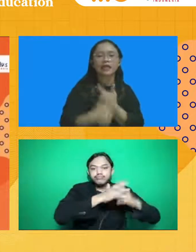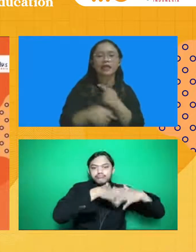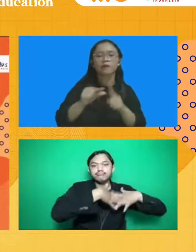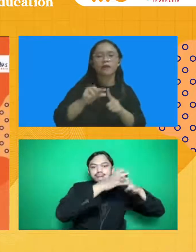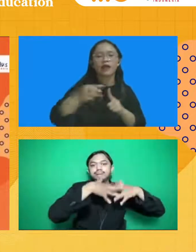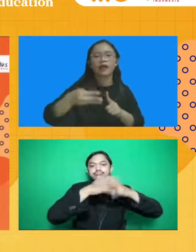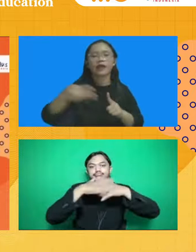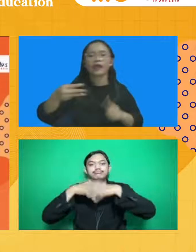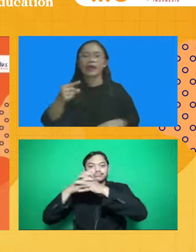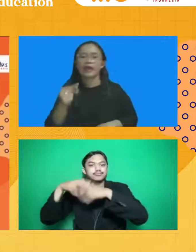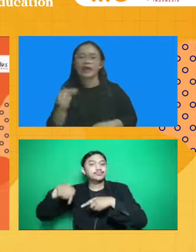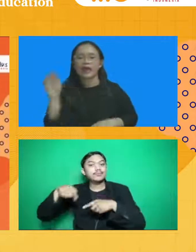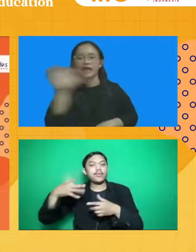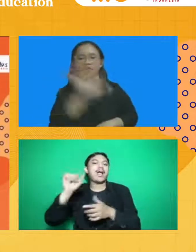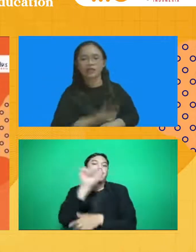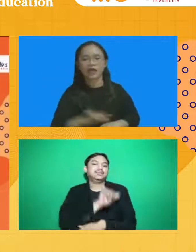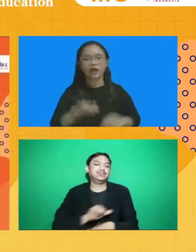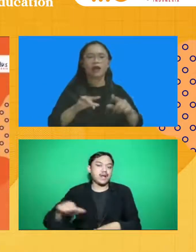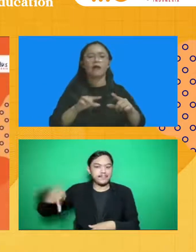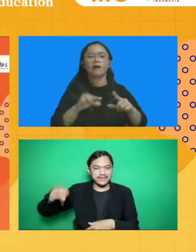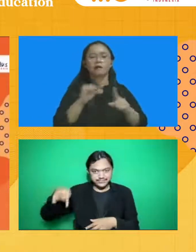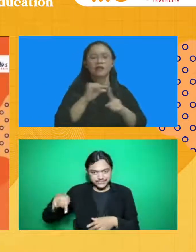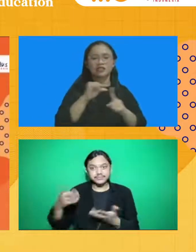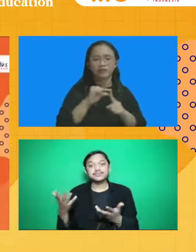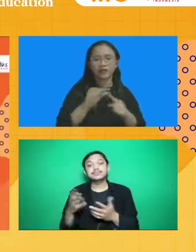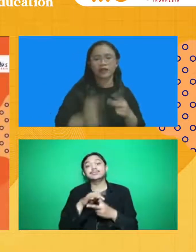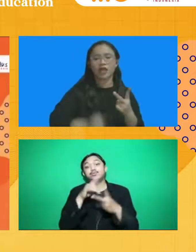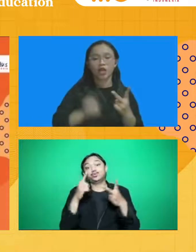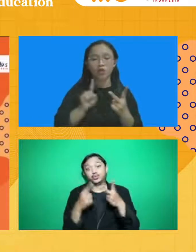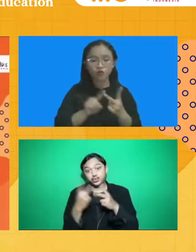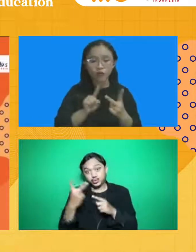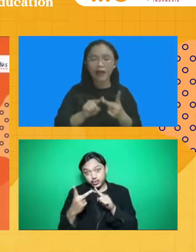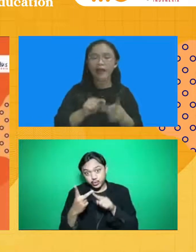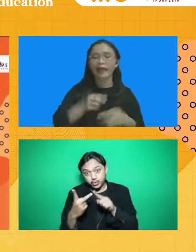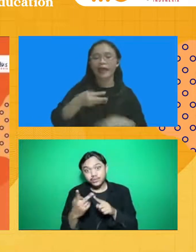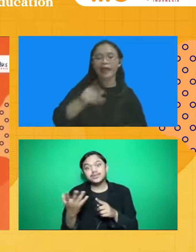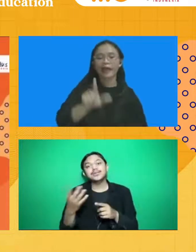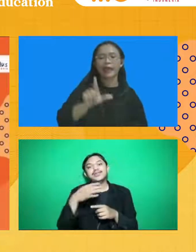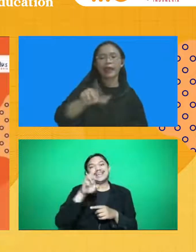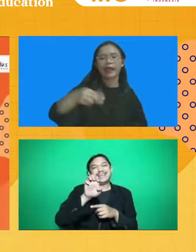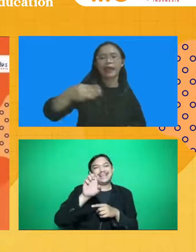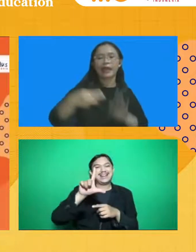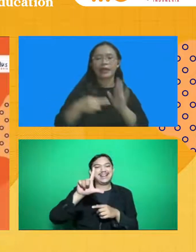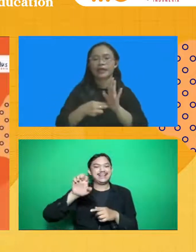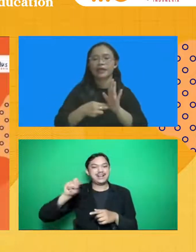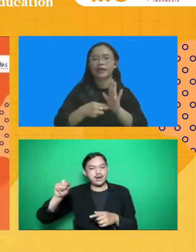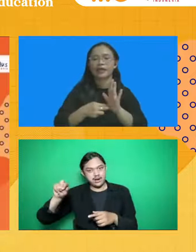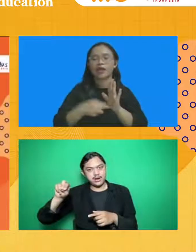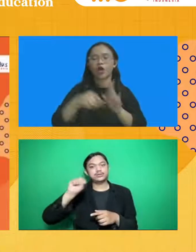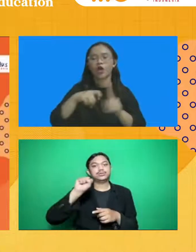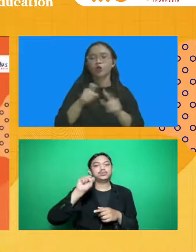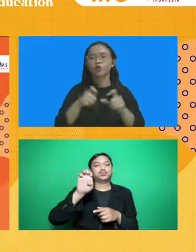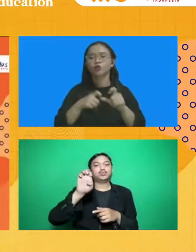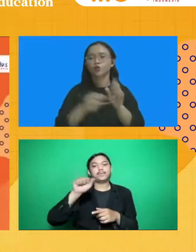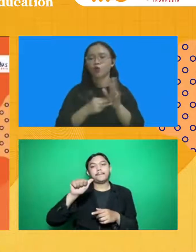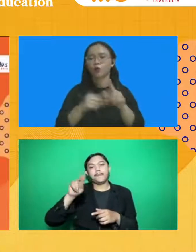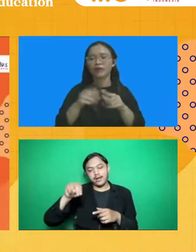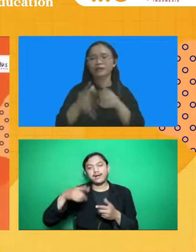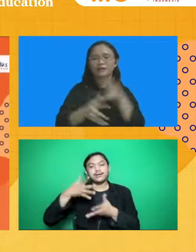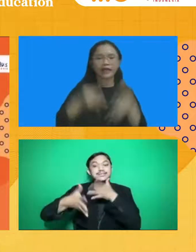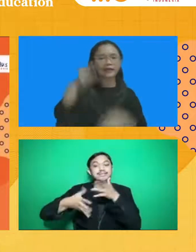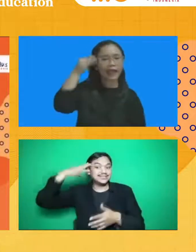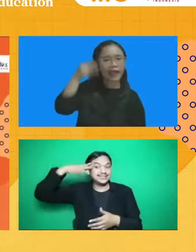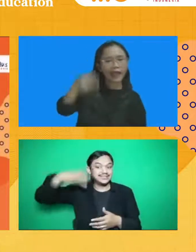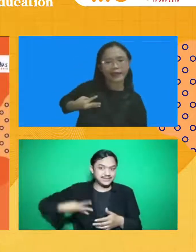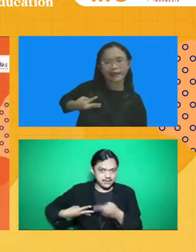of Digital and Risk Subdivision, SafeNet Indonesia. Her work focuses on the policy advocacy of online